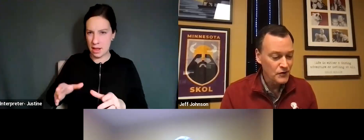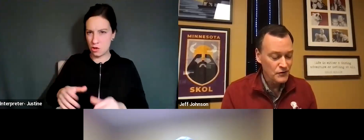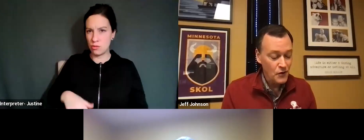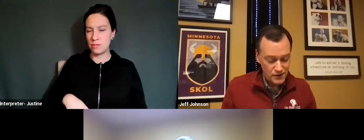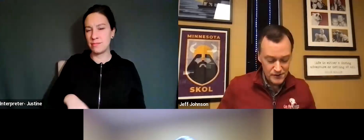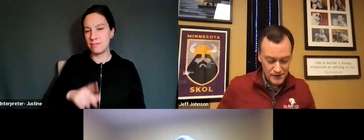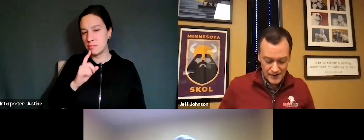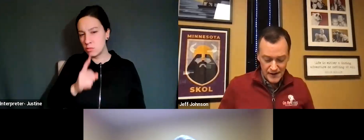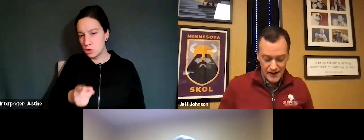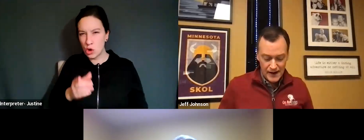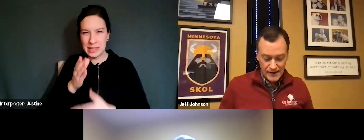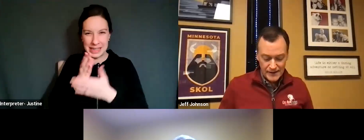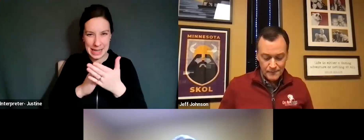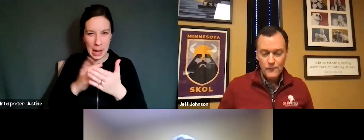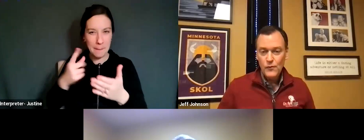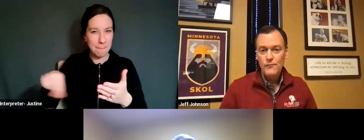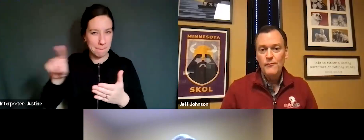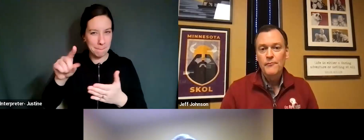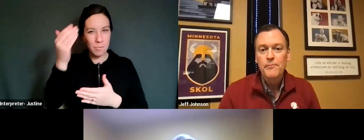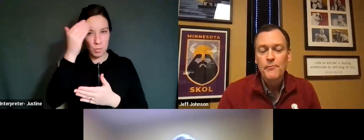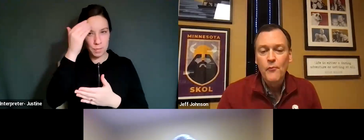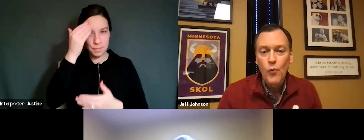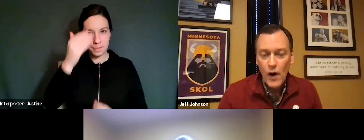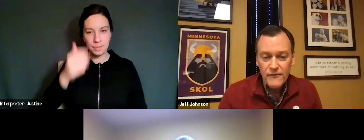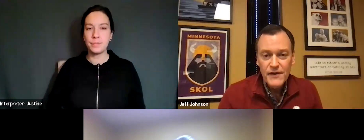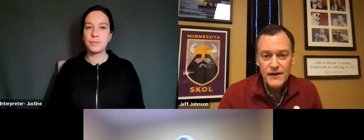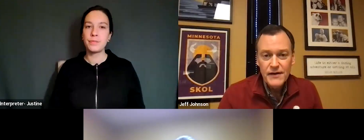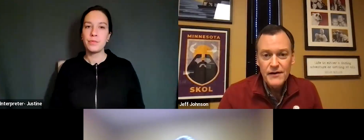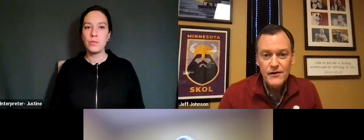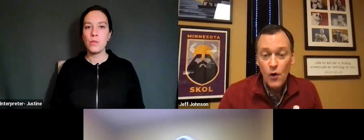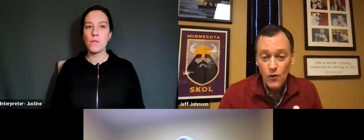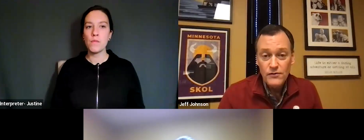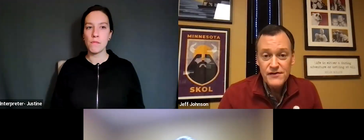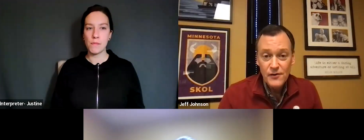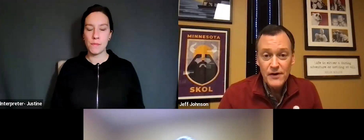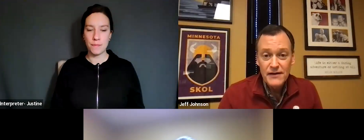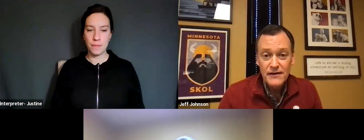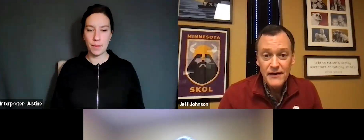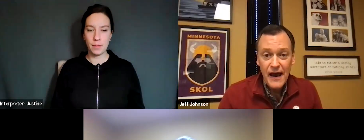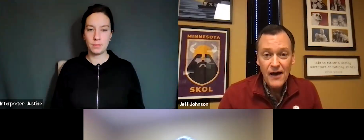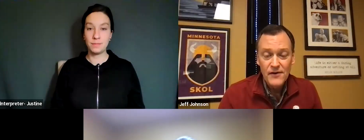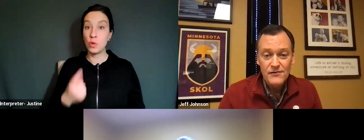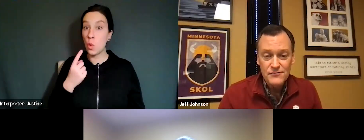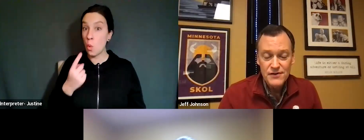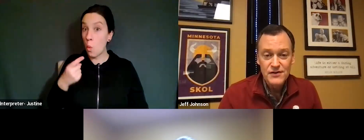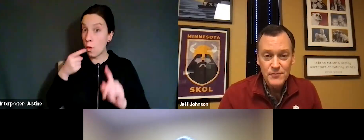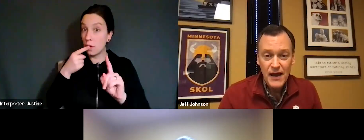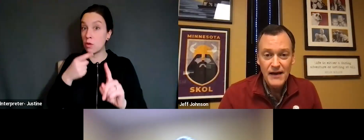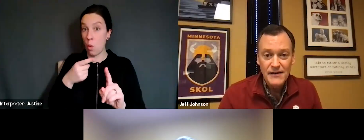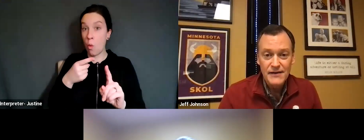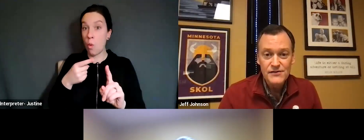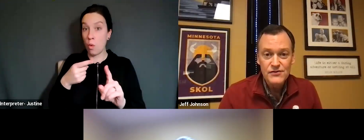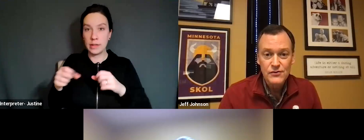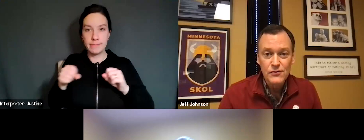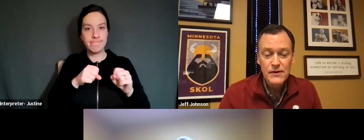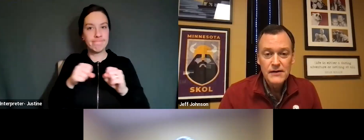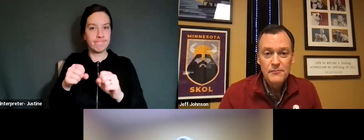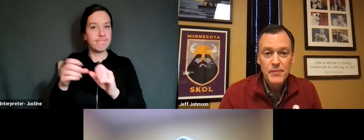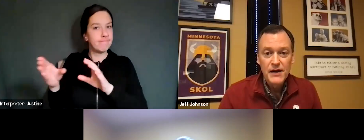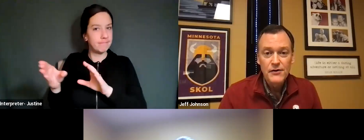of her or know her. And one of the goals that we have in our strategic plan is